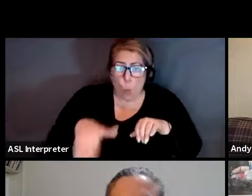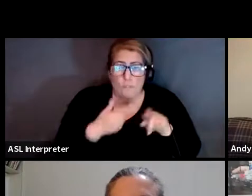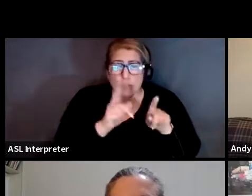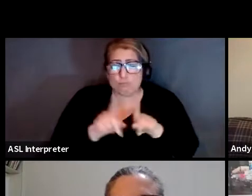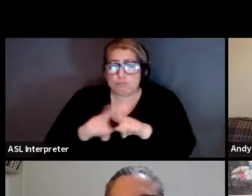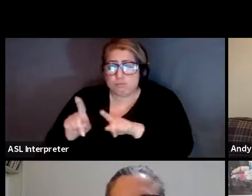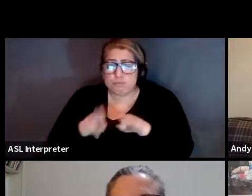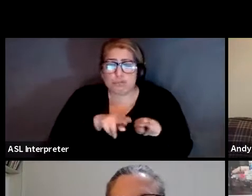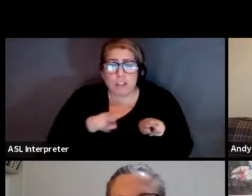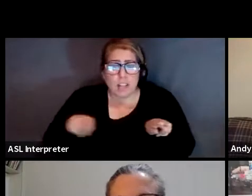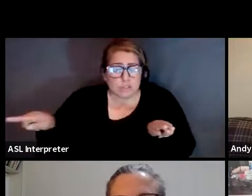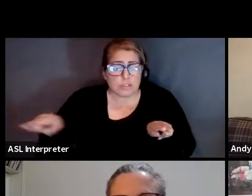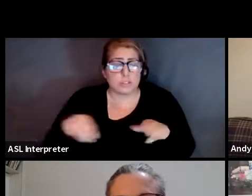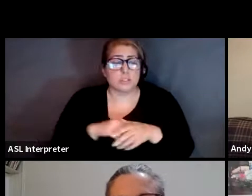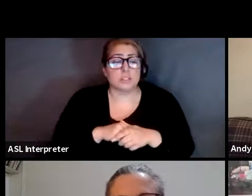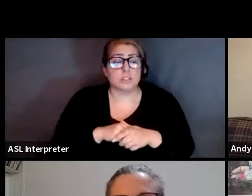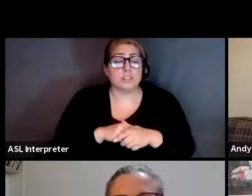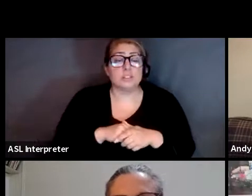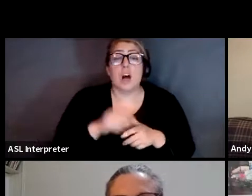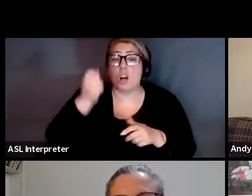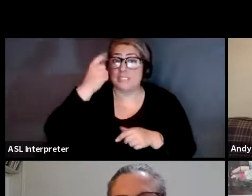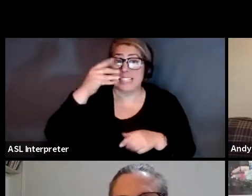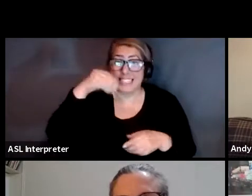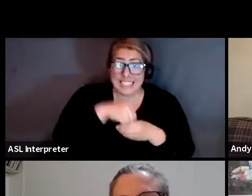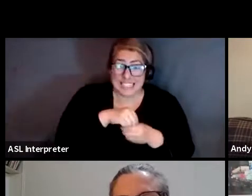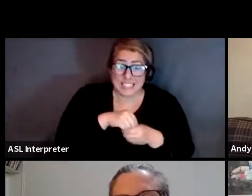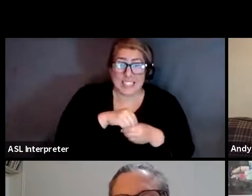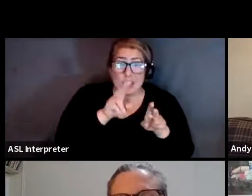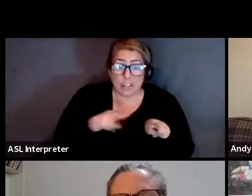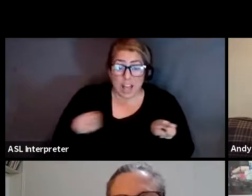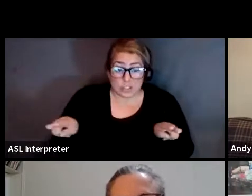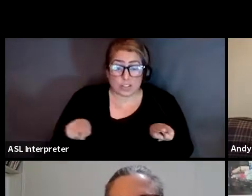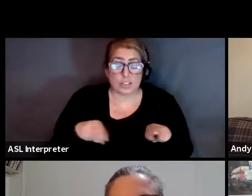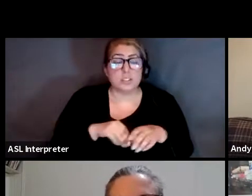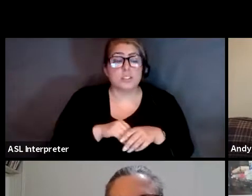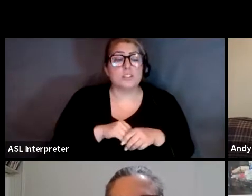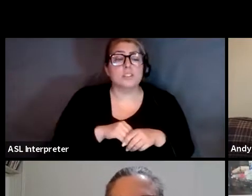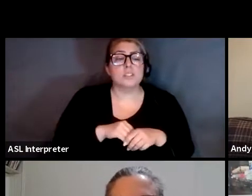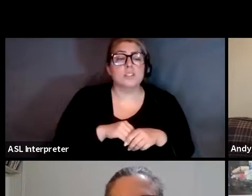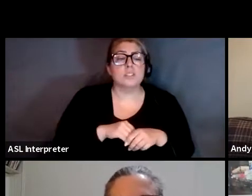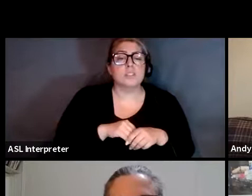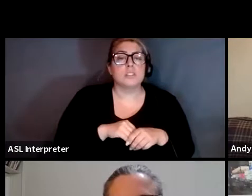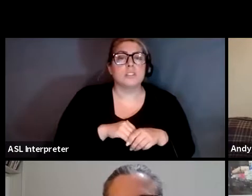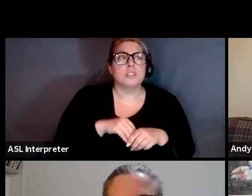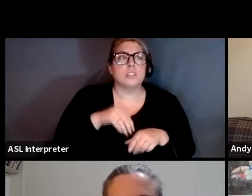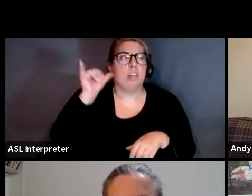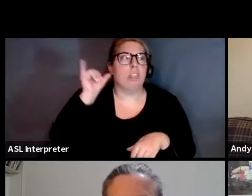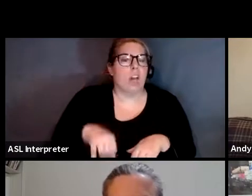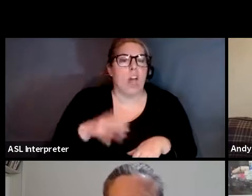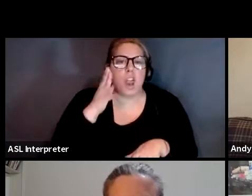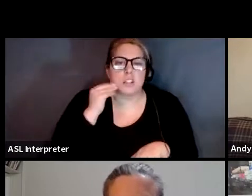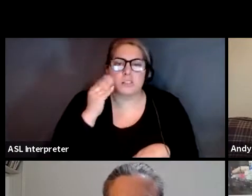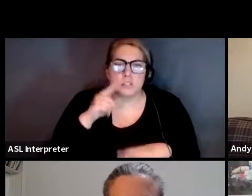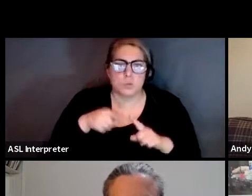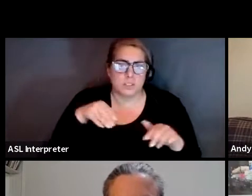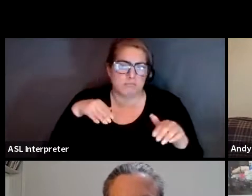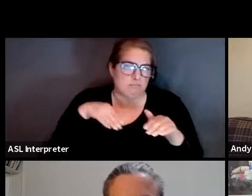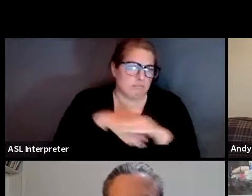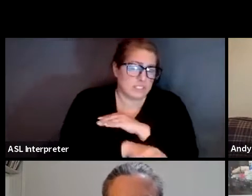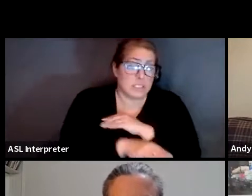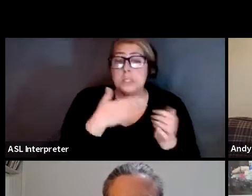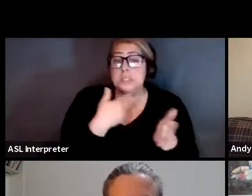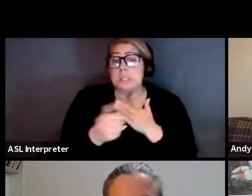Well, first, let me just say, in these congregate shelters that I was at, the experience from walking in the door, whether you go